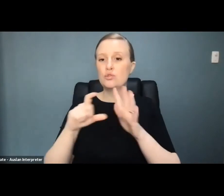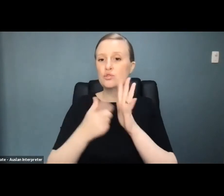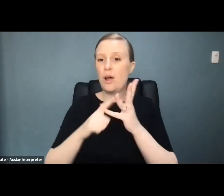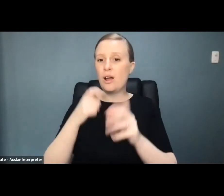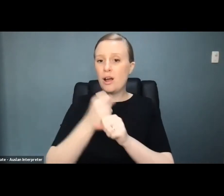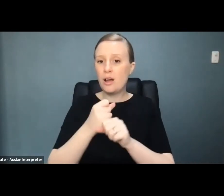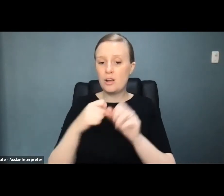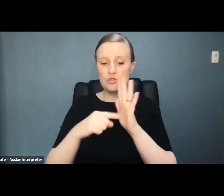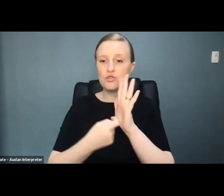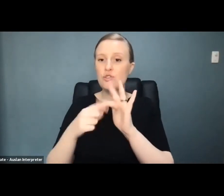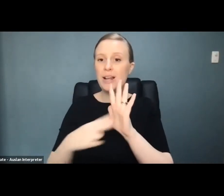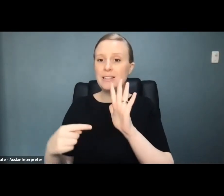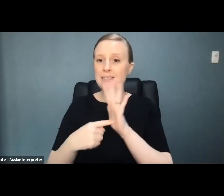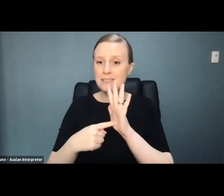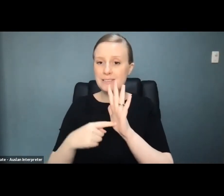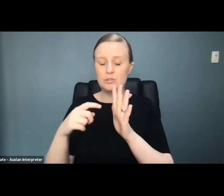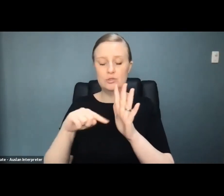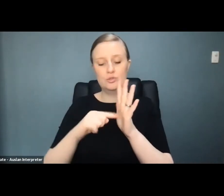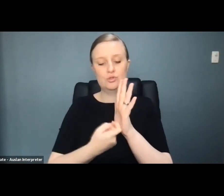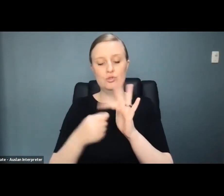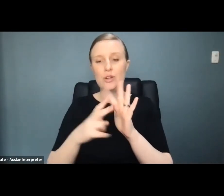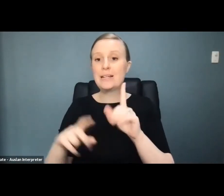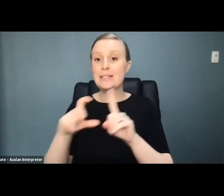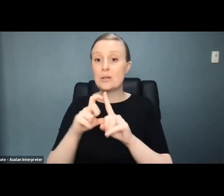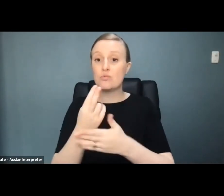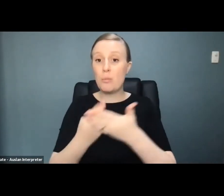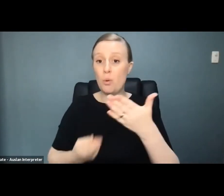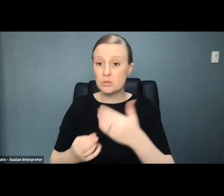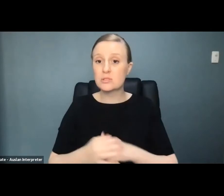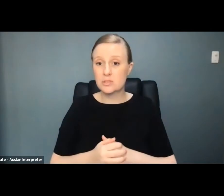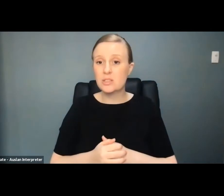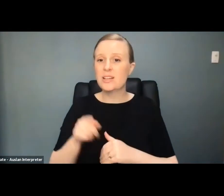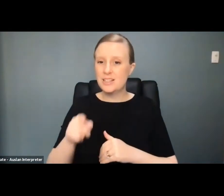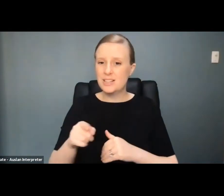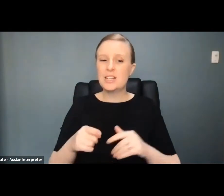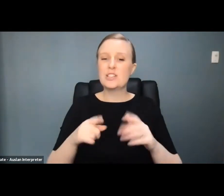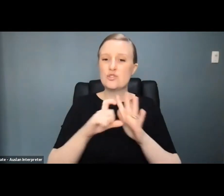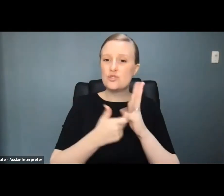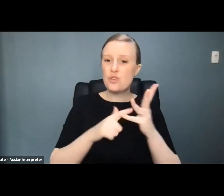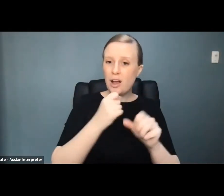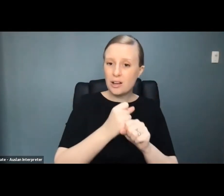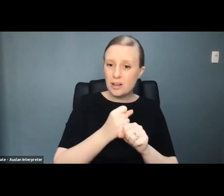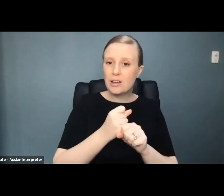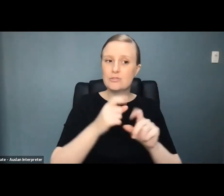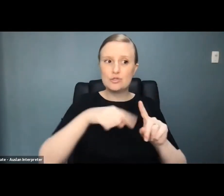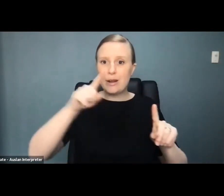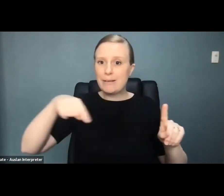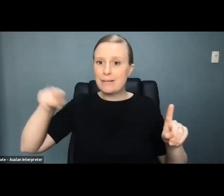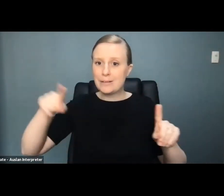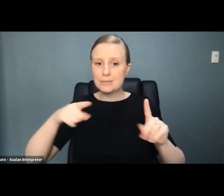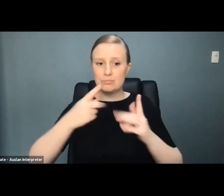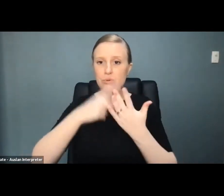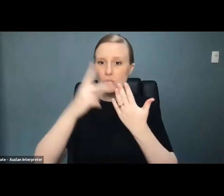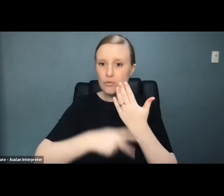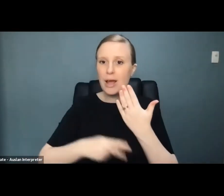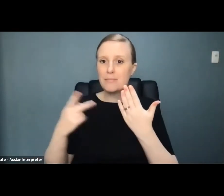may know, the Drug Trends Program is internationally renowned and key to identifying emerging substance use trends